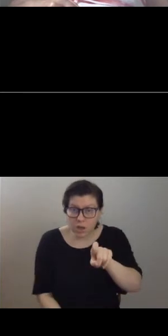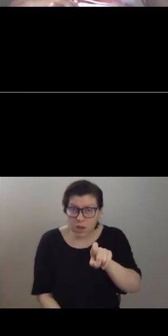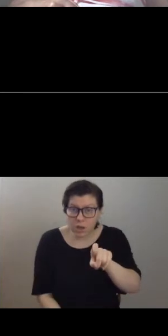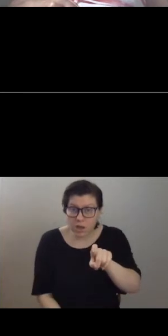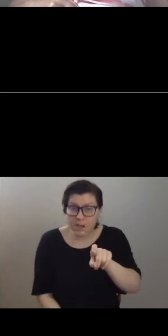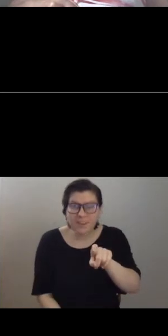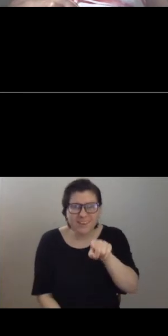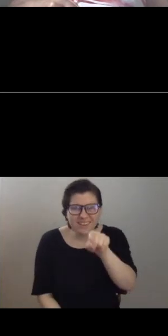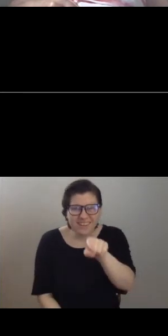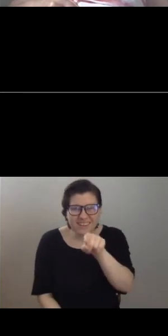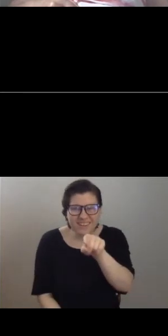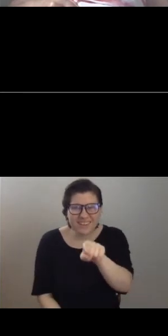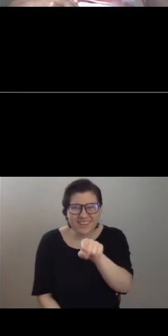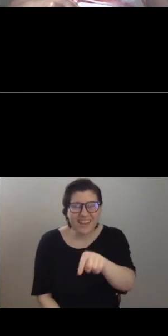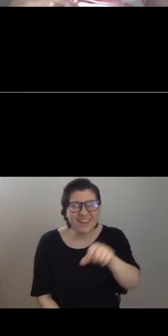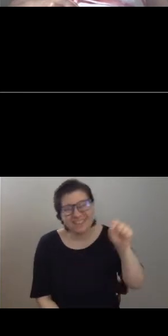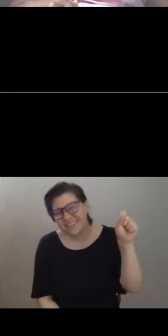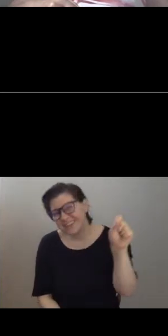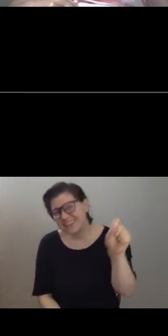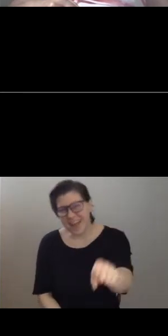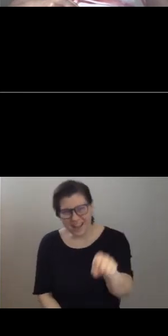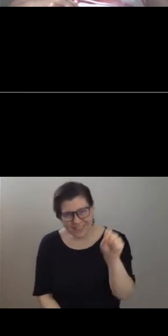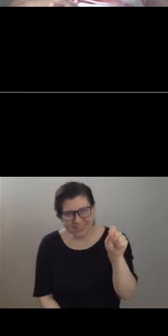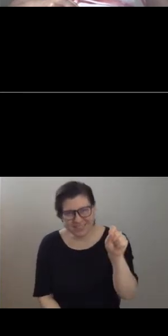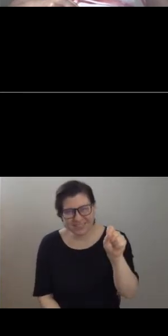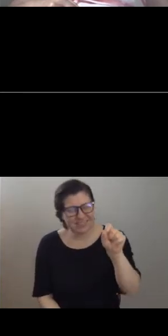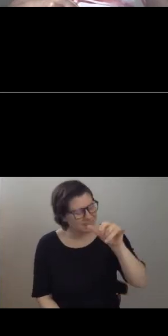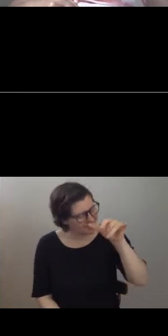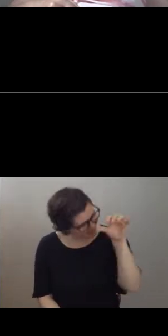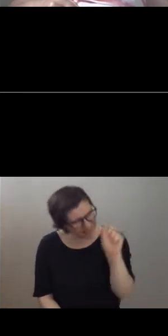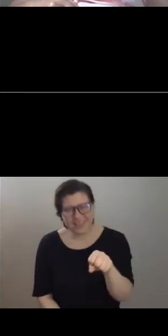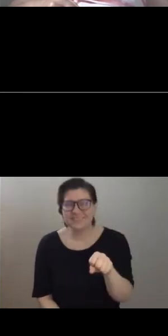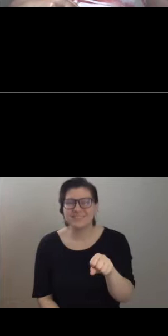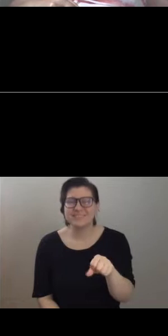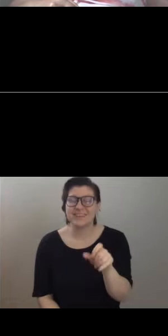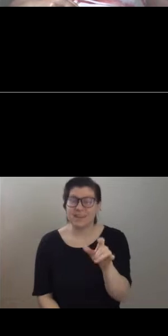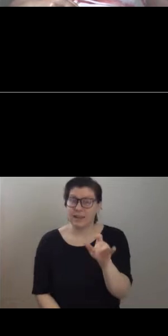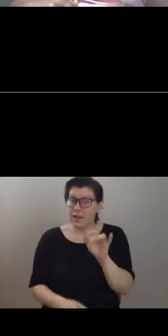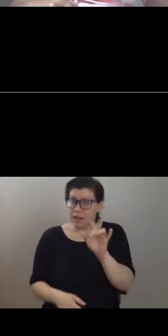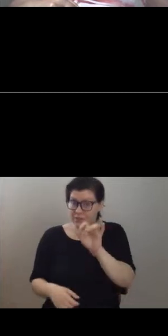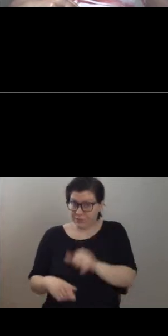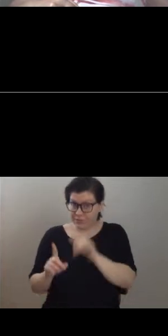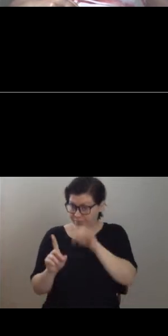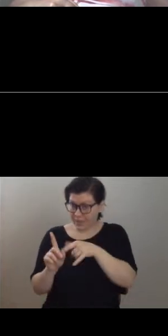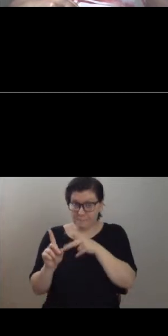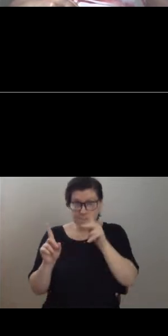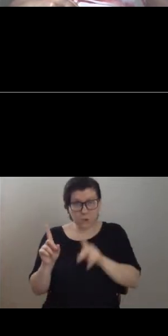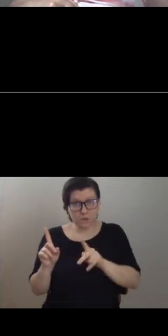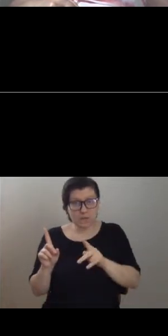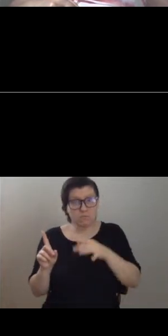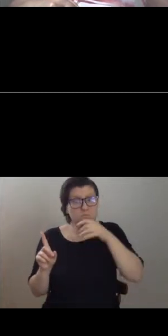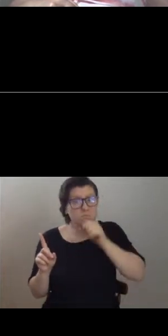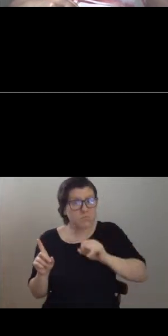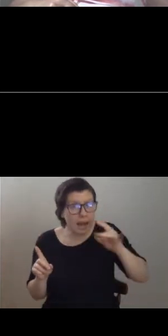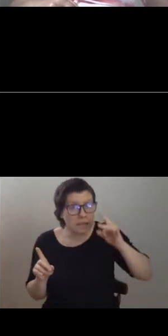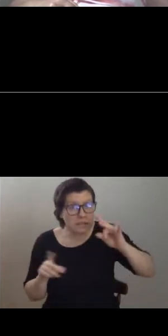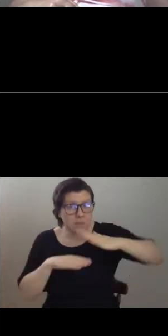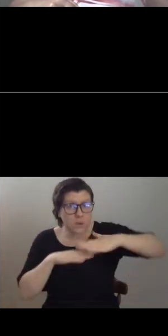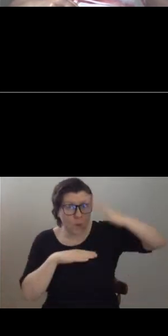The answer is yes. Is this person 18 years or older and meets other